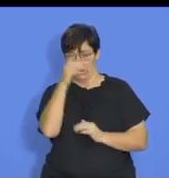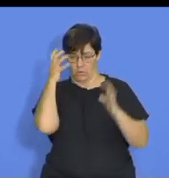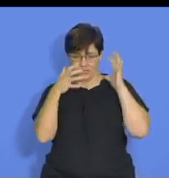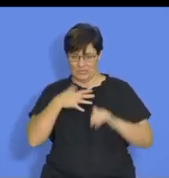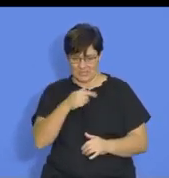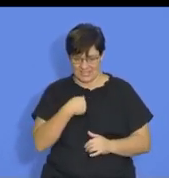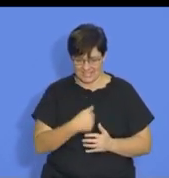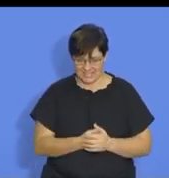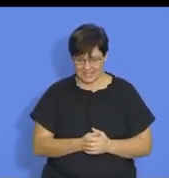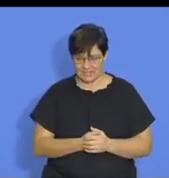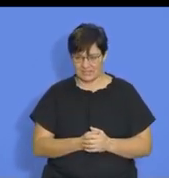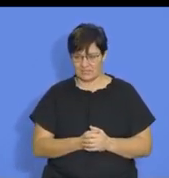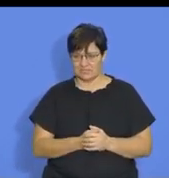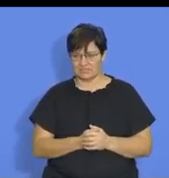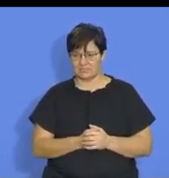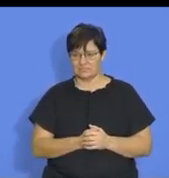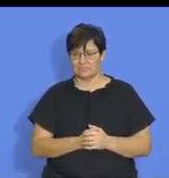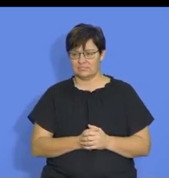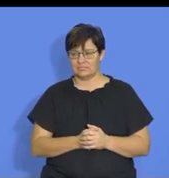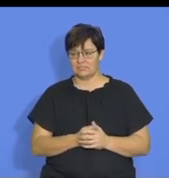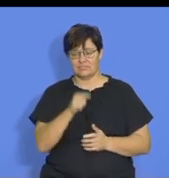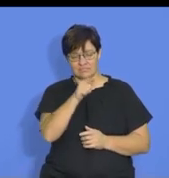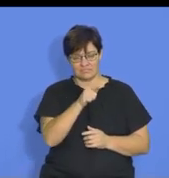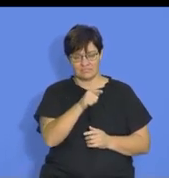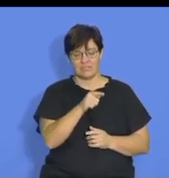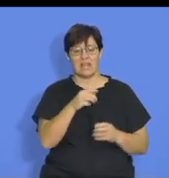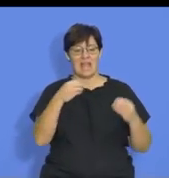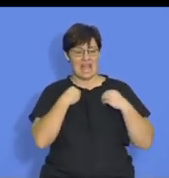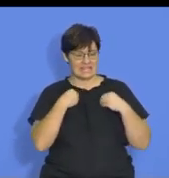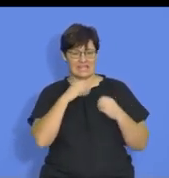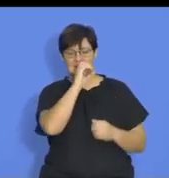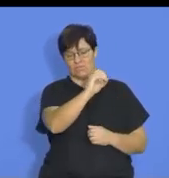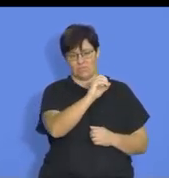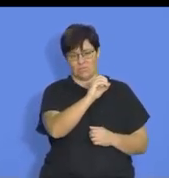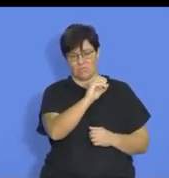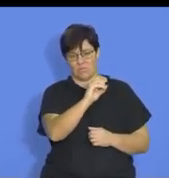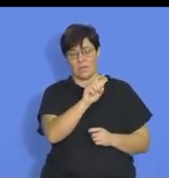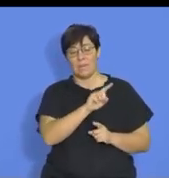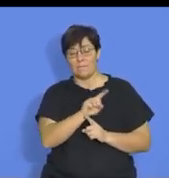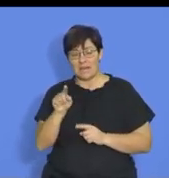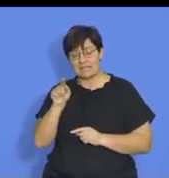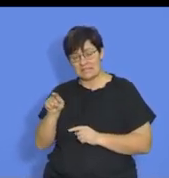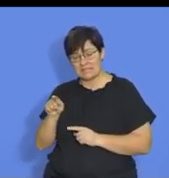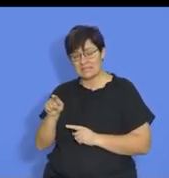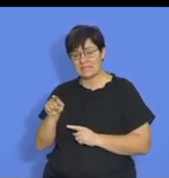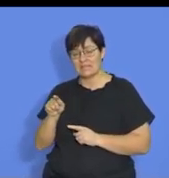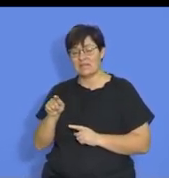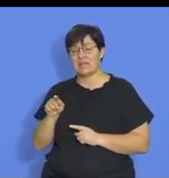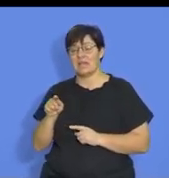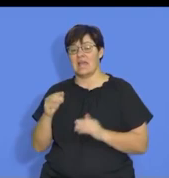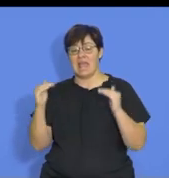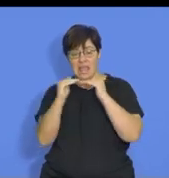one's getting confused. Right, let's grab a pen again. So obviously assets, there's no impact, but if you look